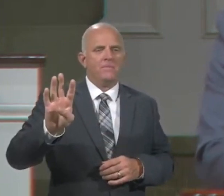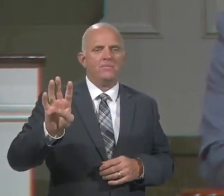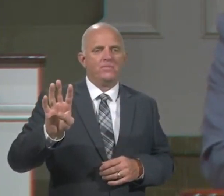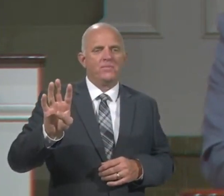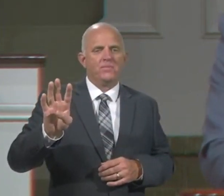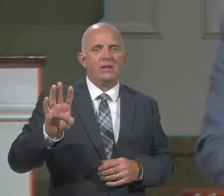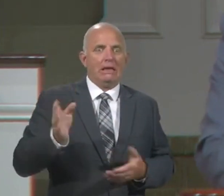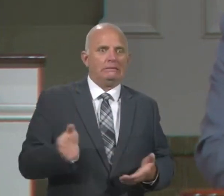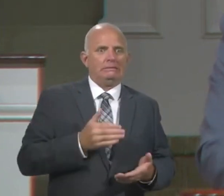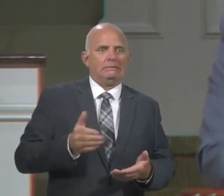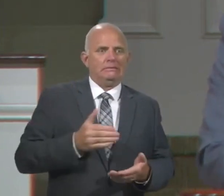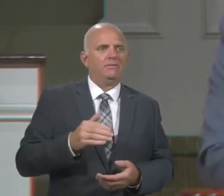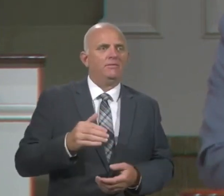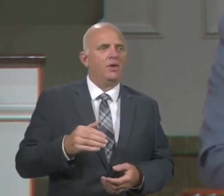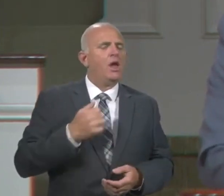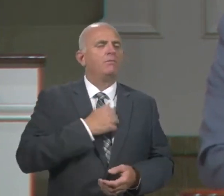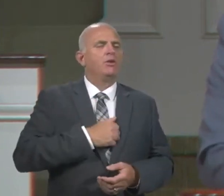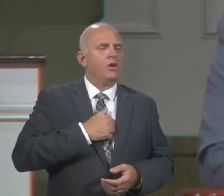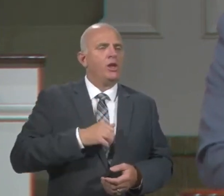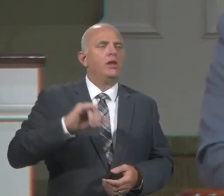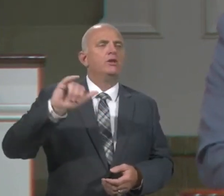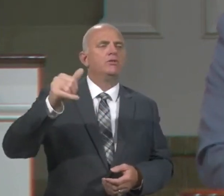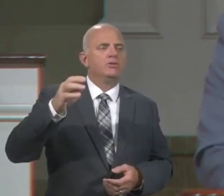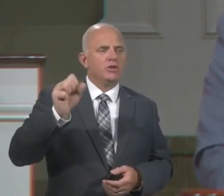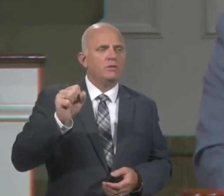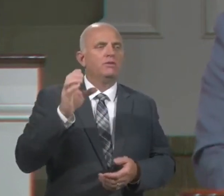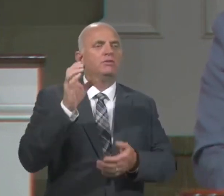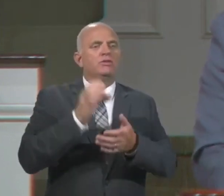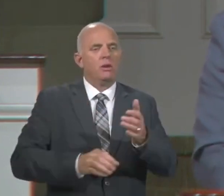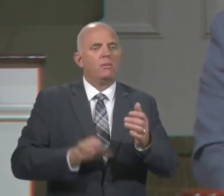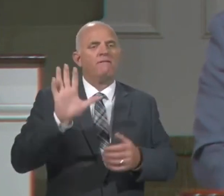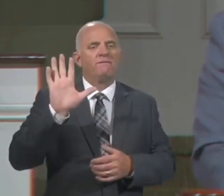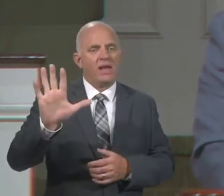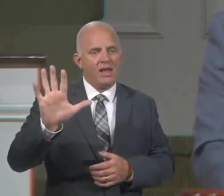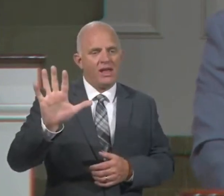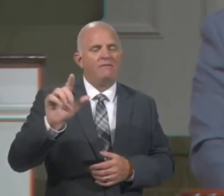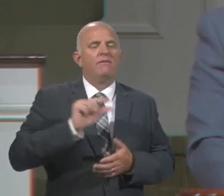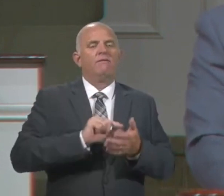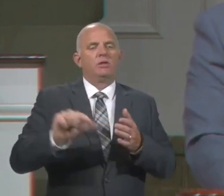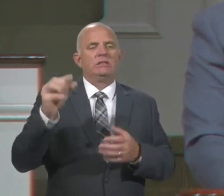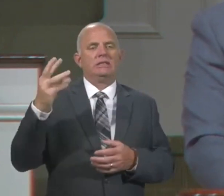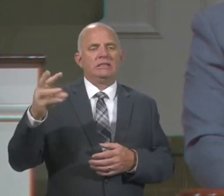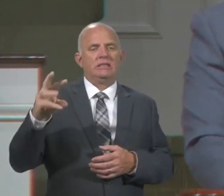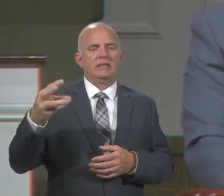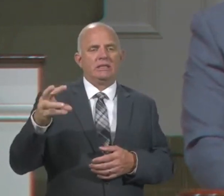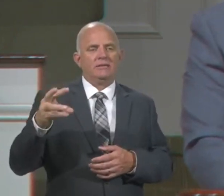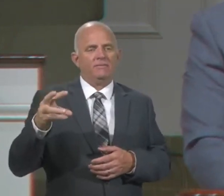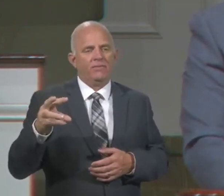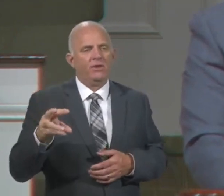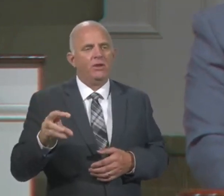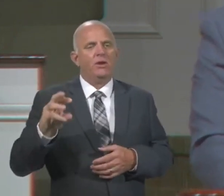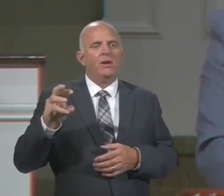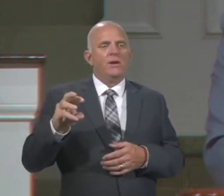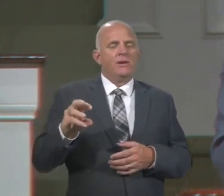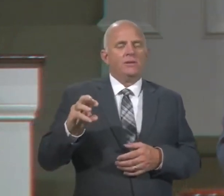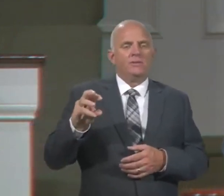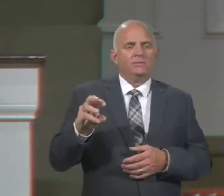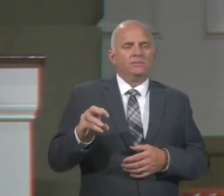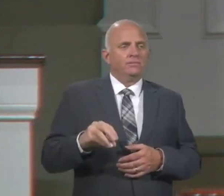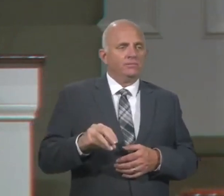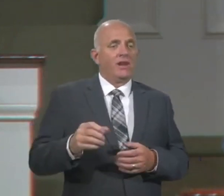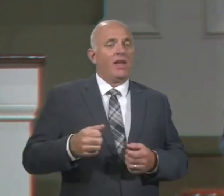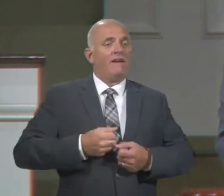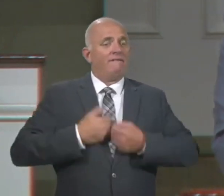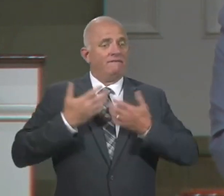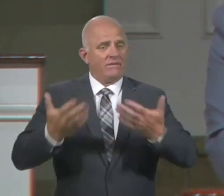I'm sorry, James chapter 5. In verse number 16, James chapter 5 and verse 16, the Bible says, confess your